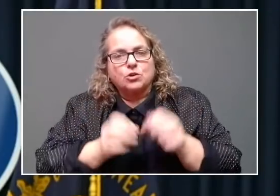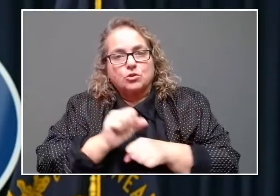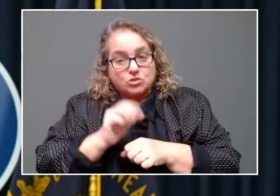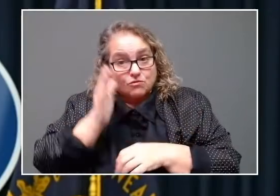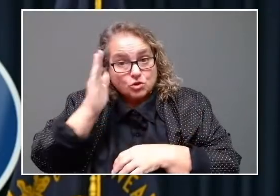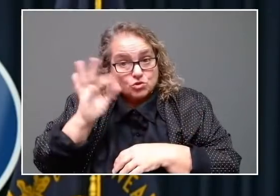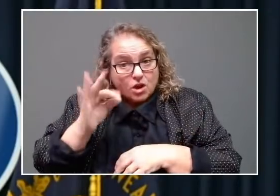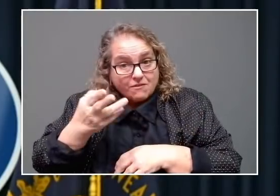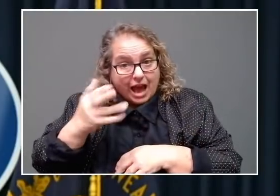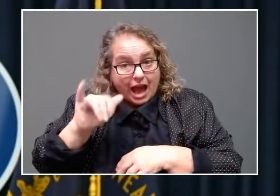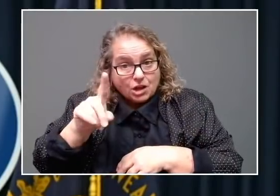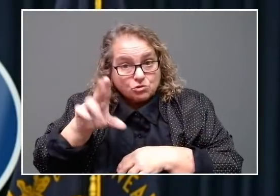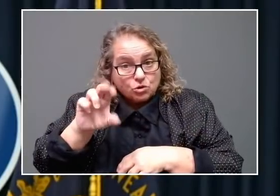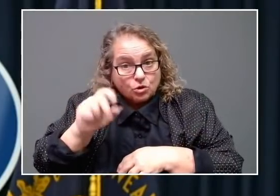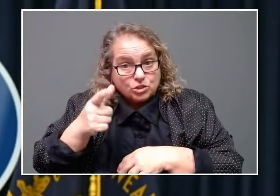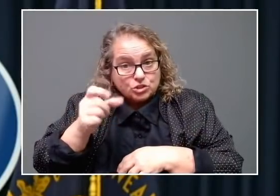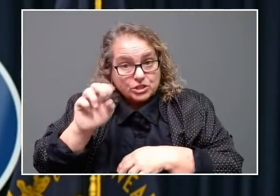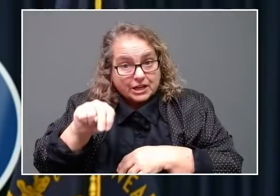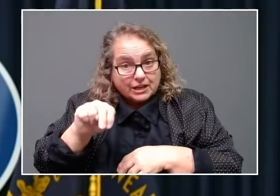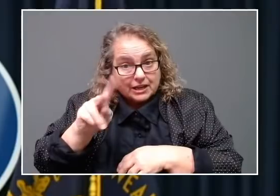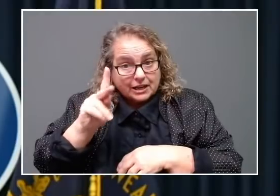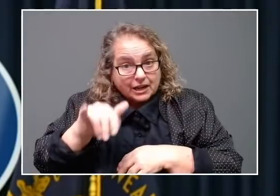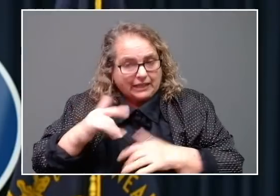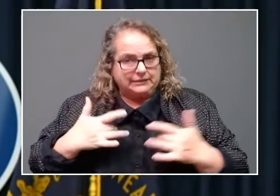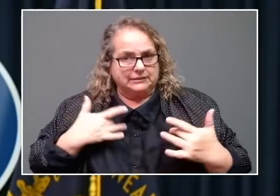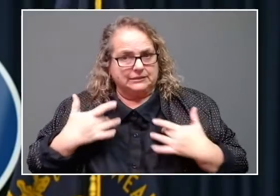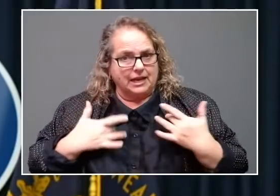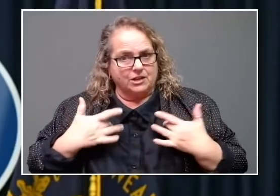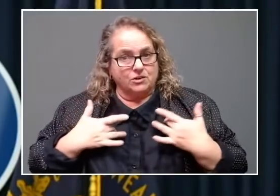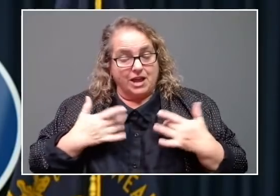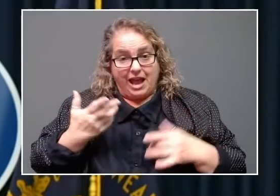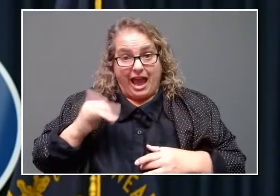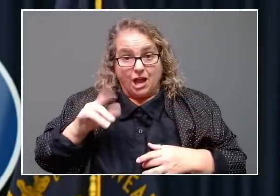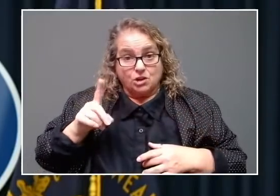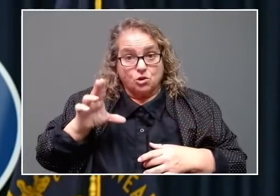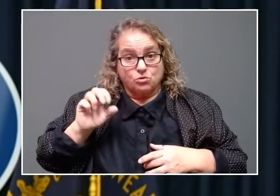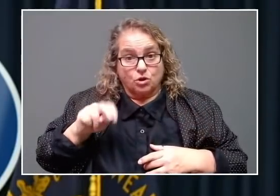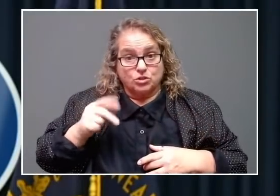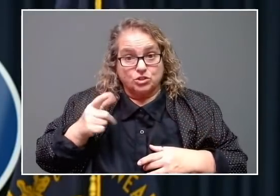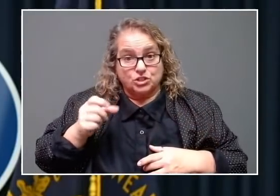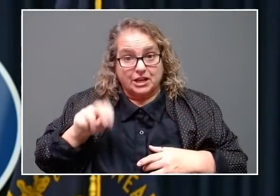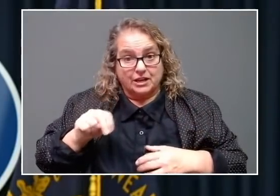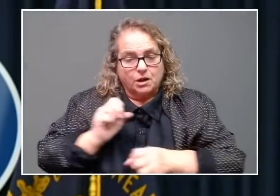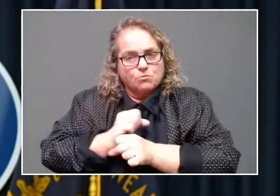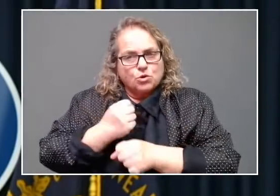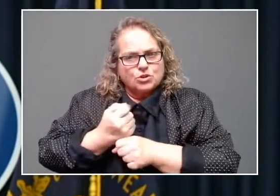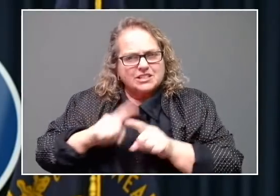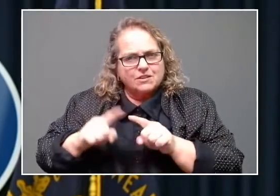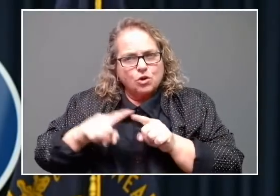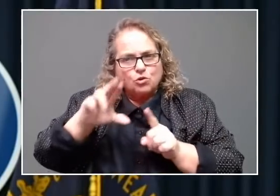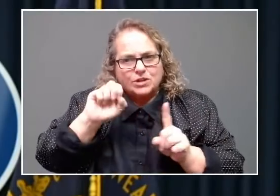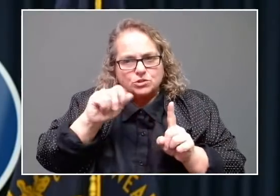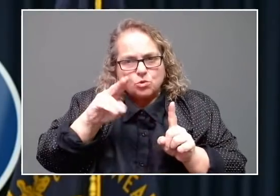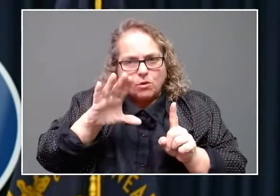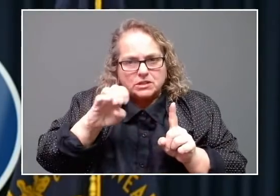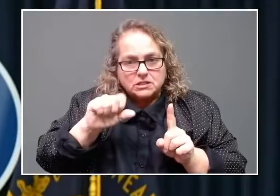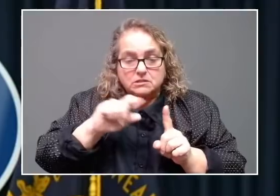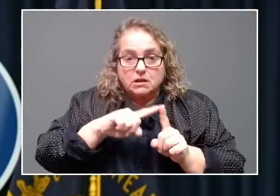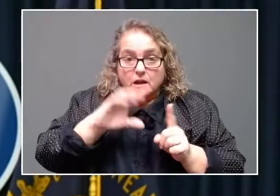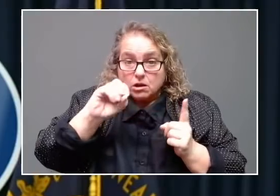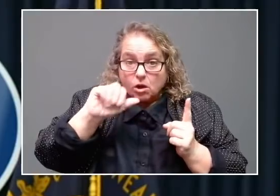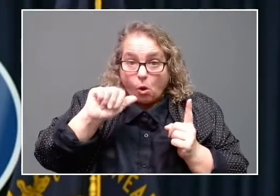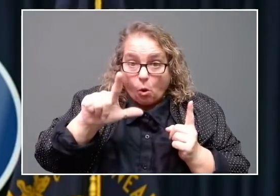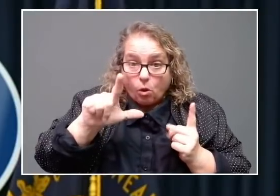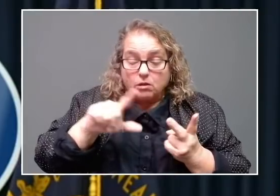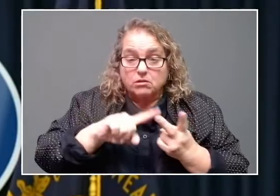is exciting. So hydrogen can be produced from a variety of resources. It can be produced from coal, natural gas,